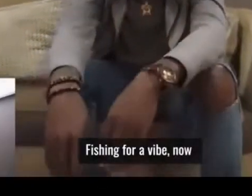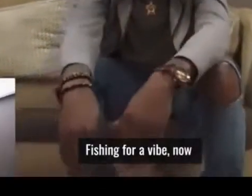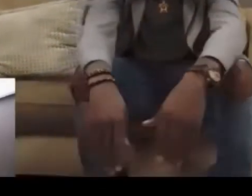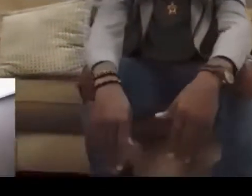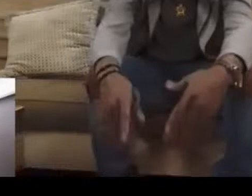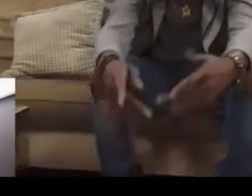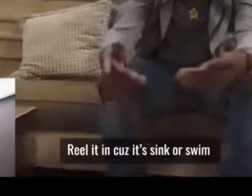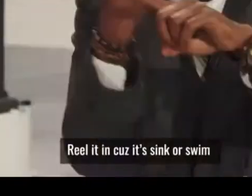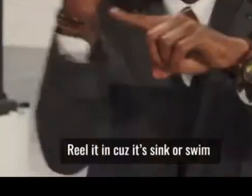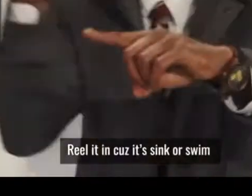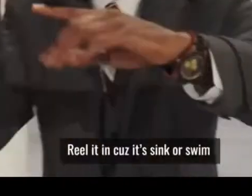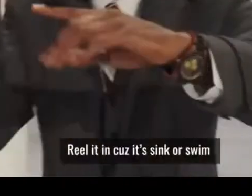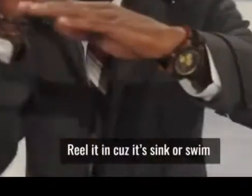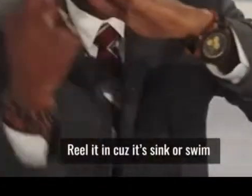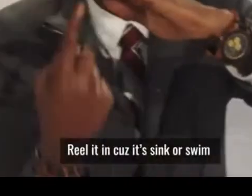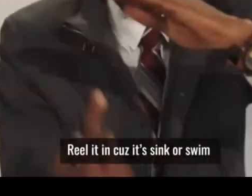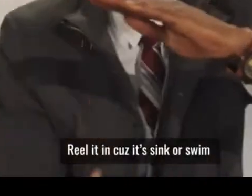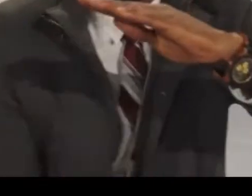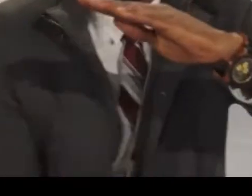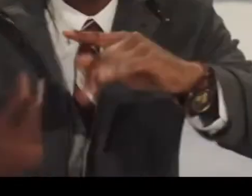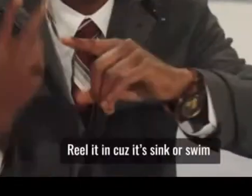a vibe now.